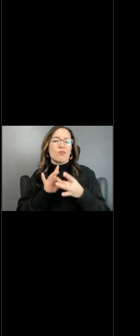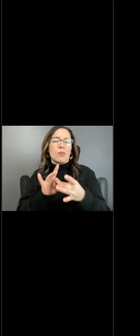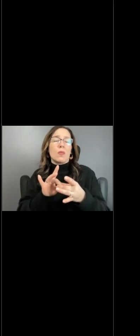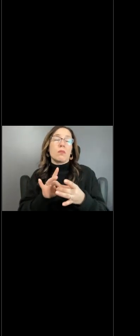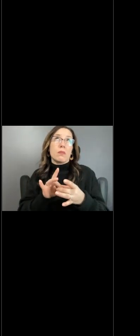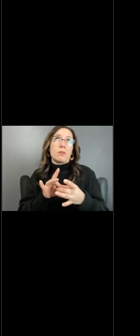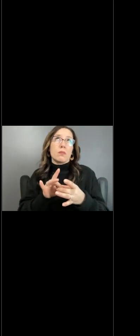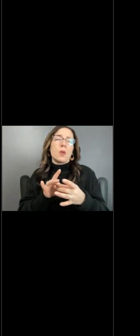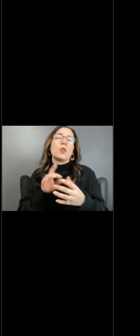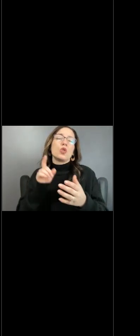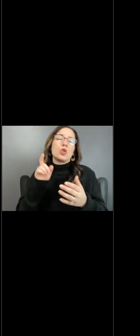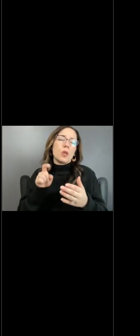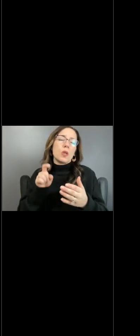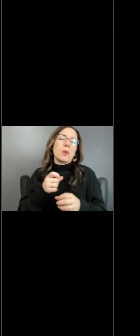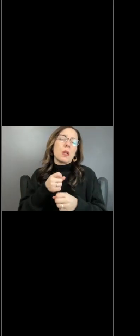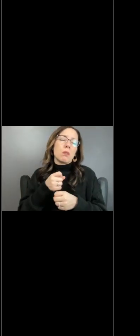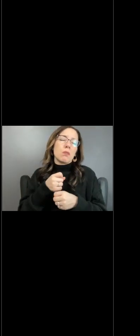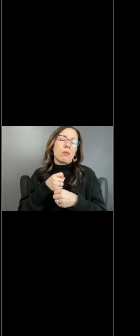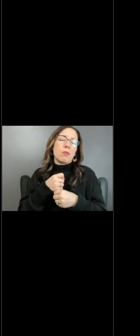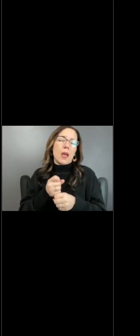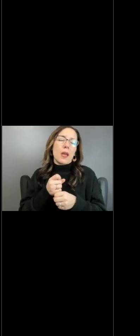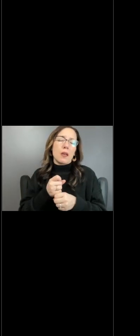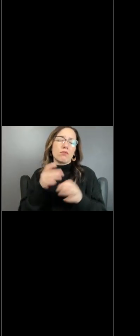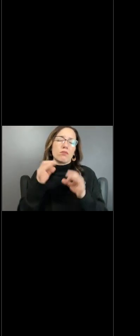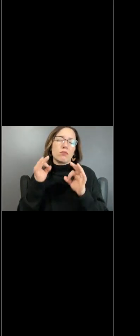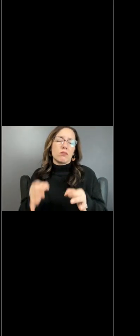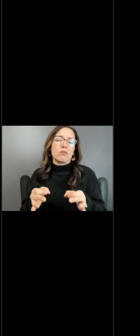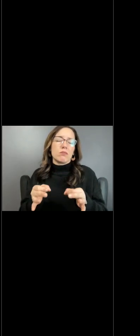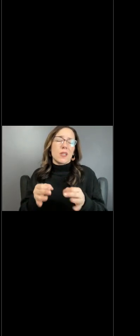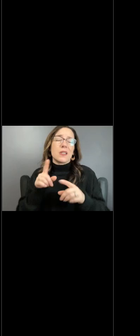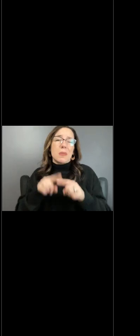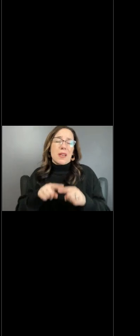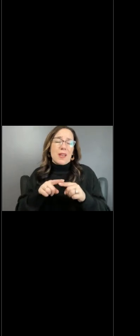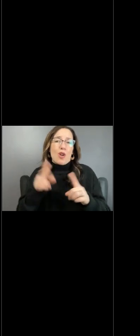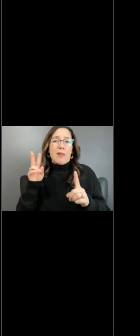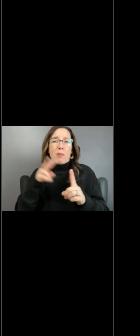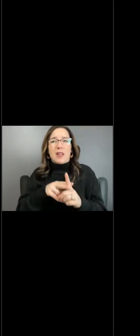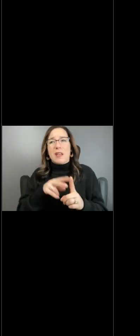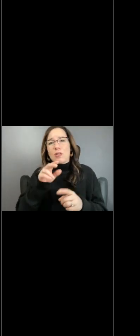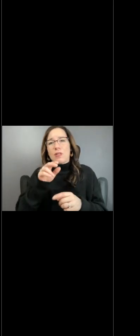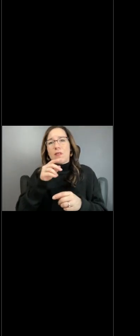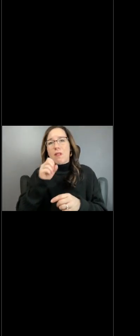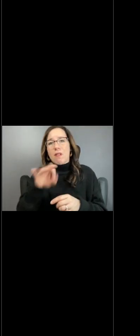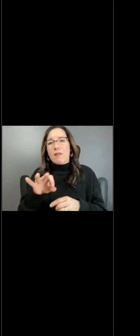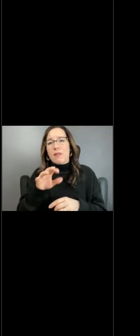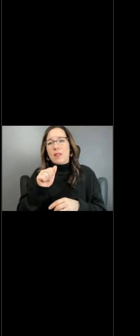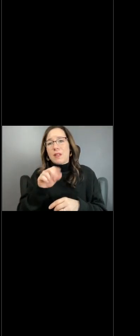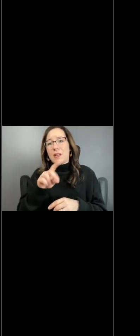made regarding the applicability of the ADA.